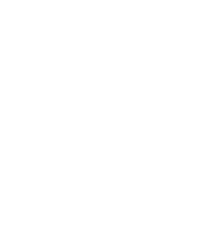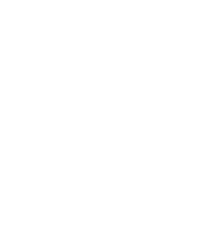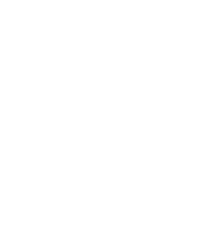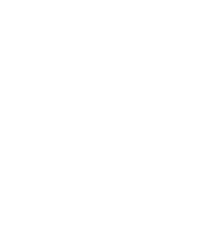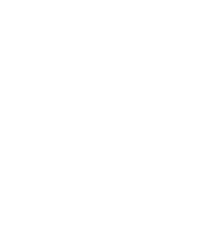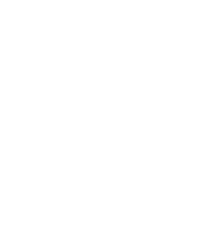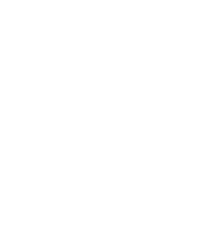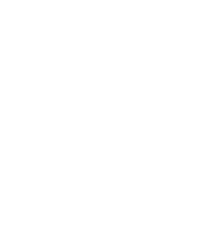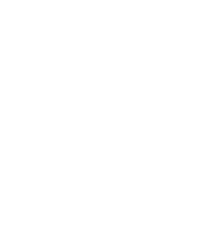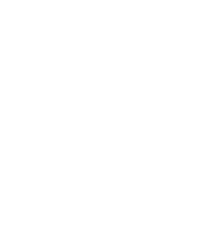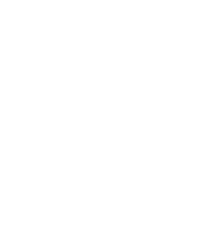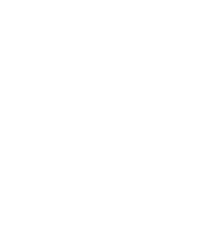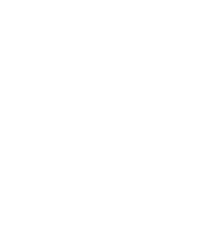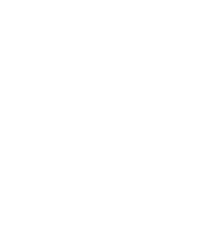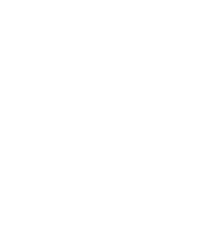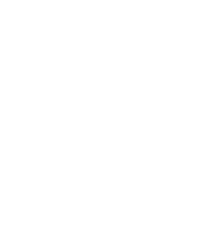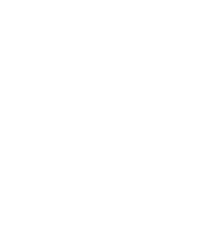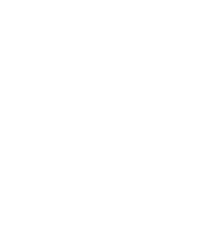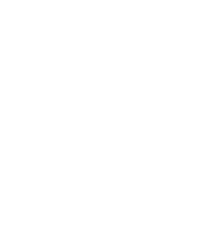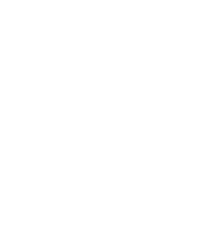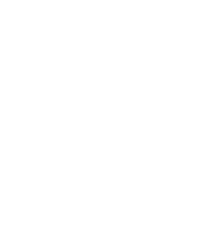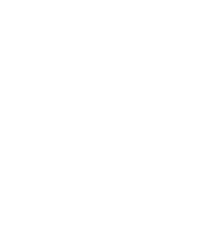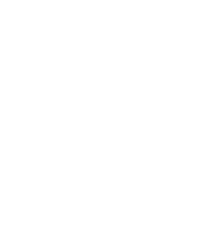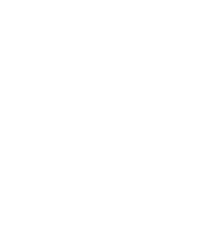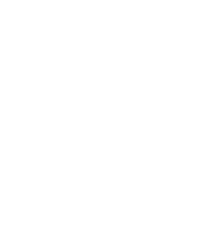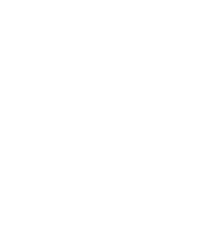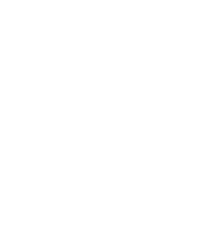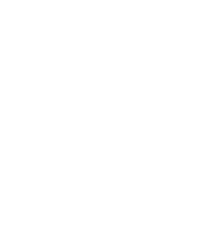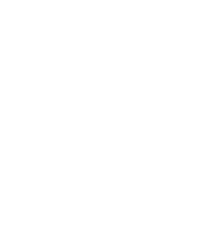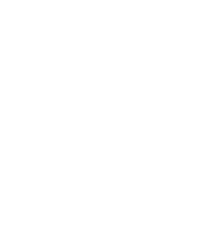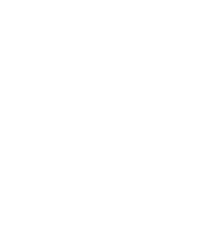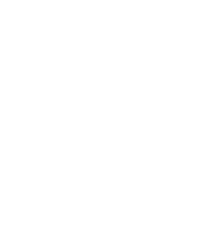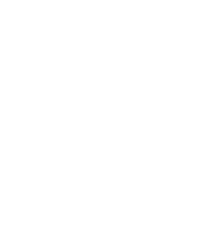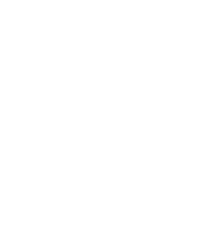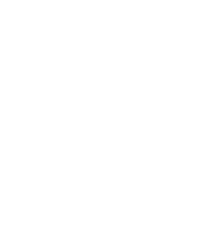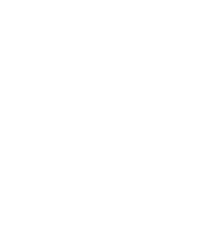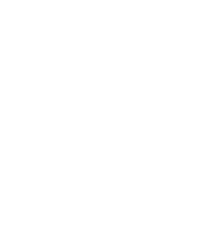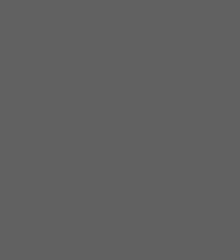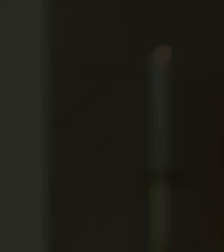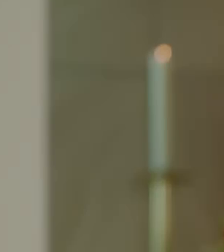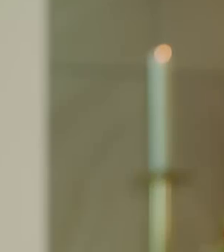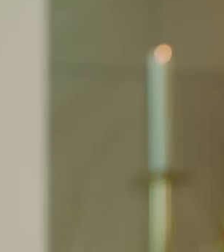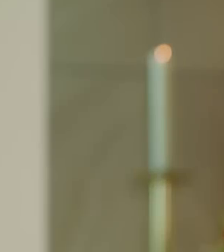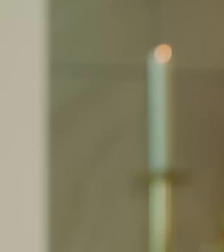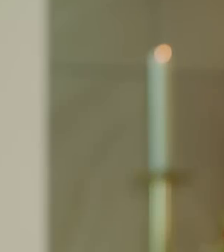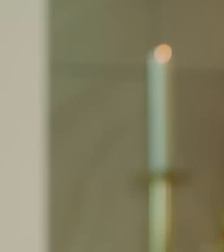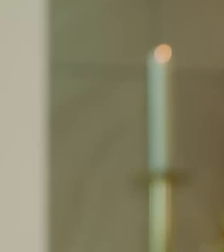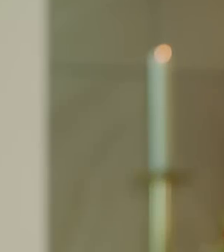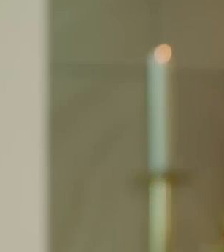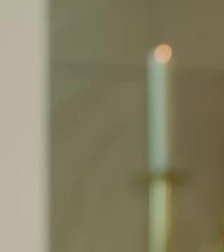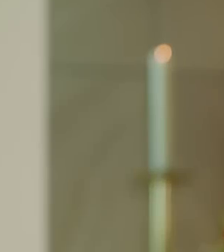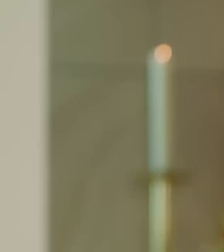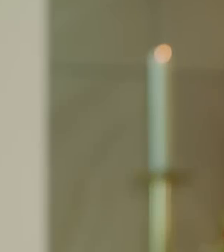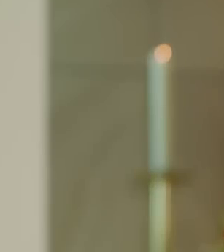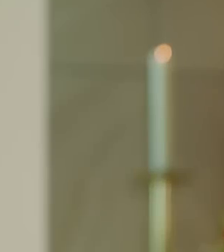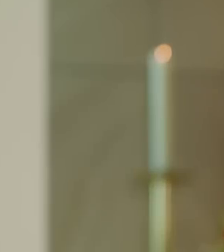Today's Mass is proudly sponsored by CathNews, your daily Catholic news service. Hi, I'm Father